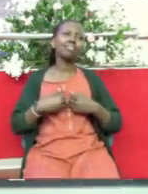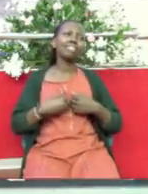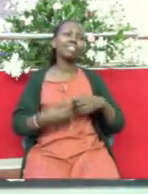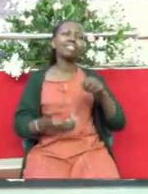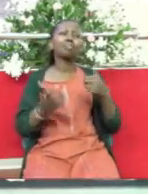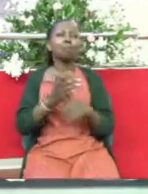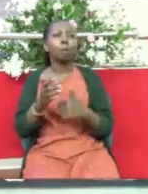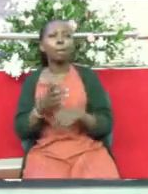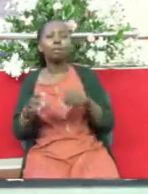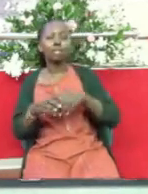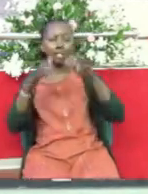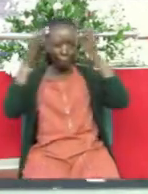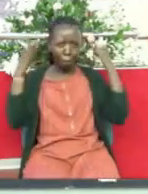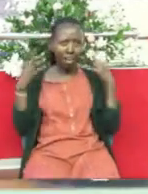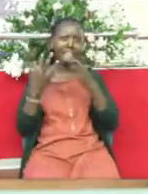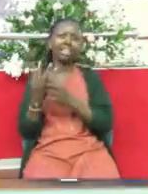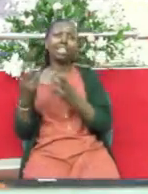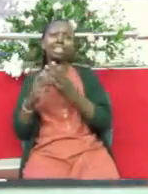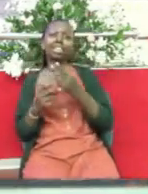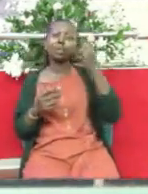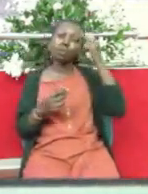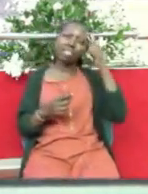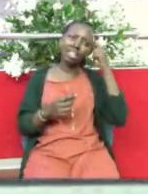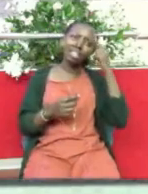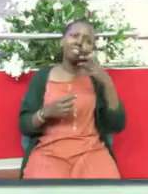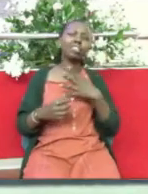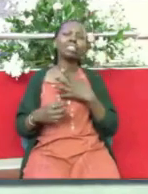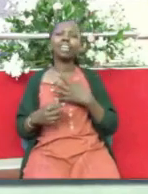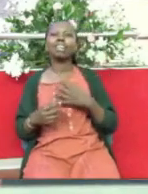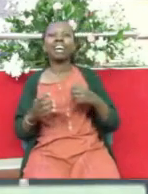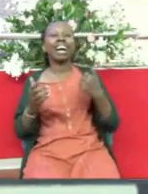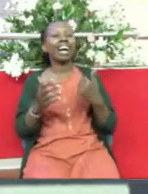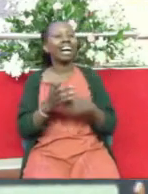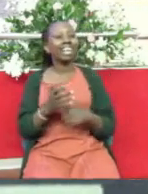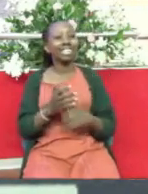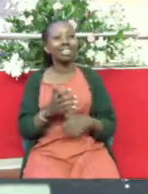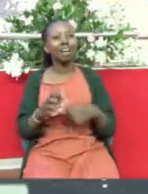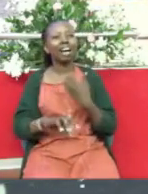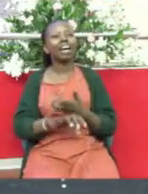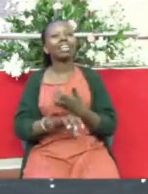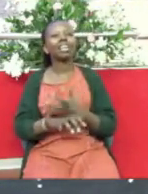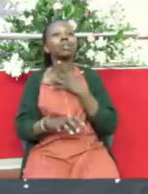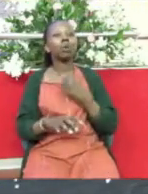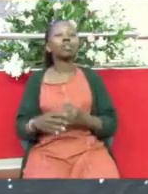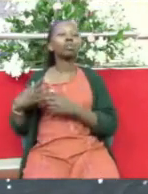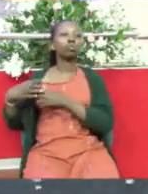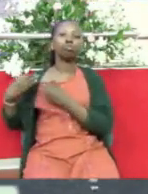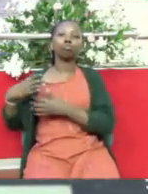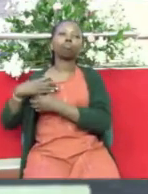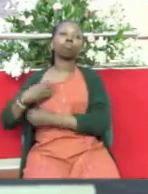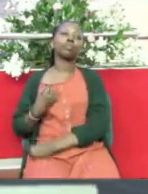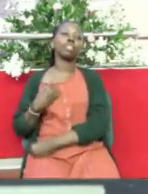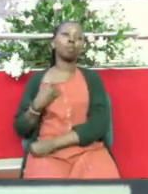I cannot accommodate it anymore, I am going to quit. Jinsi ambavyo wakati mwingine katika ndoa zetu kupitia mambo magumu tunaona